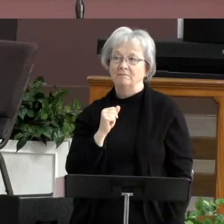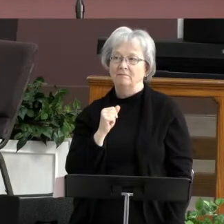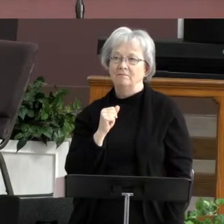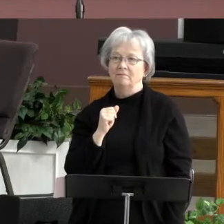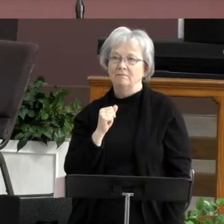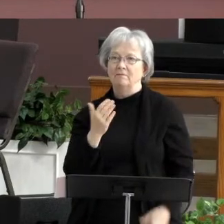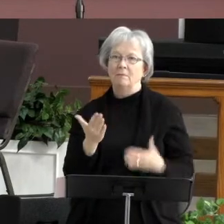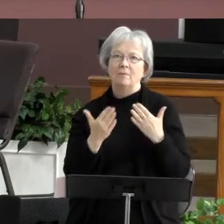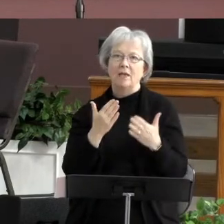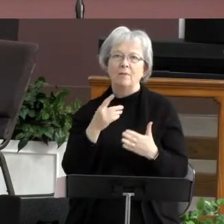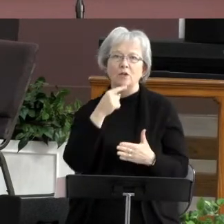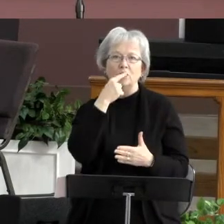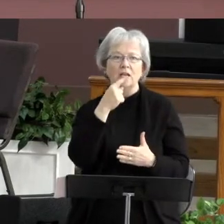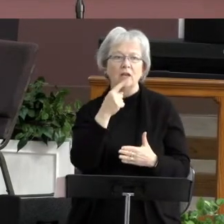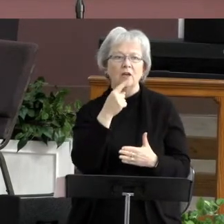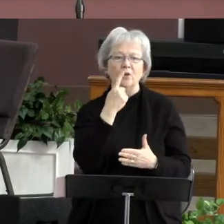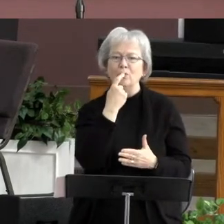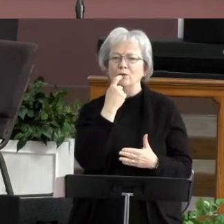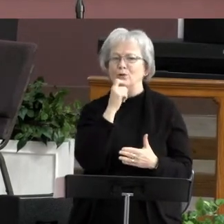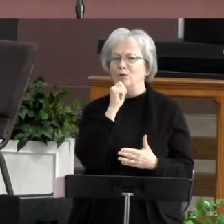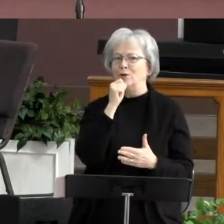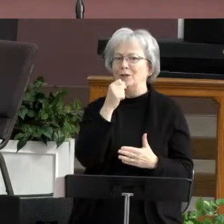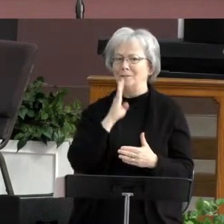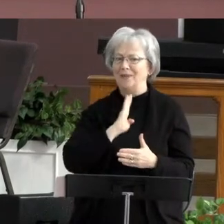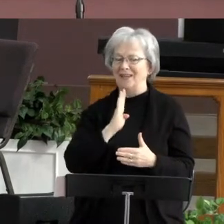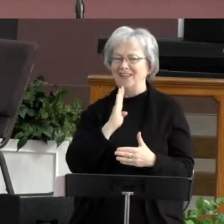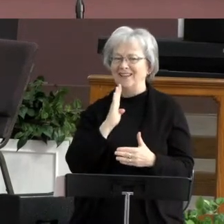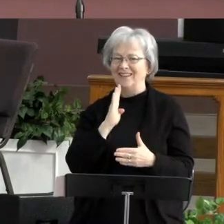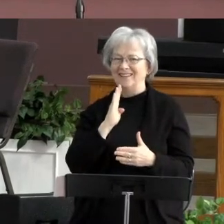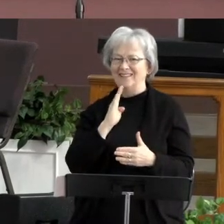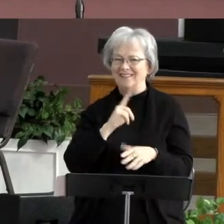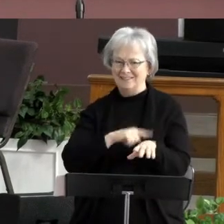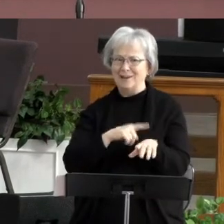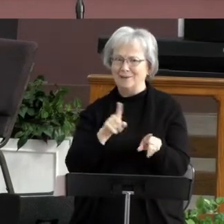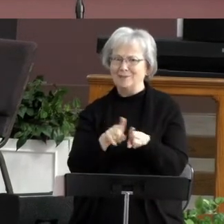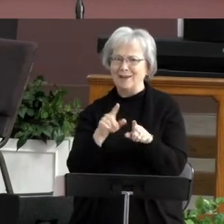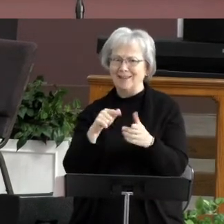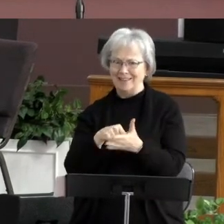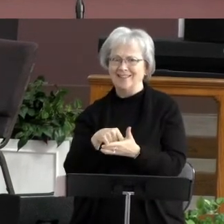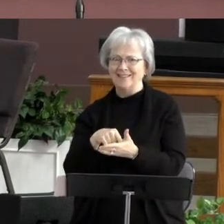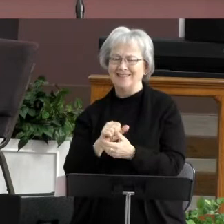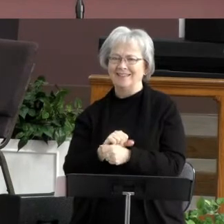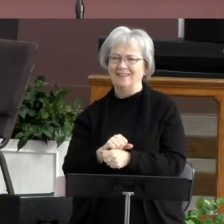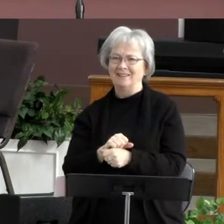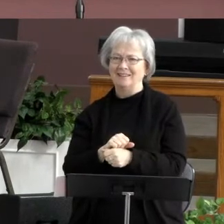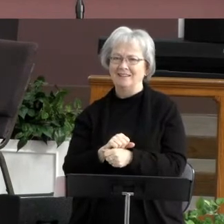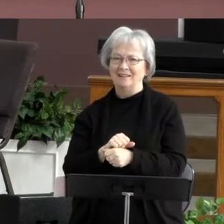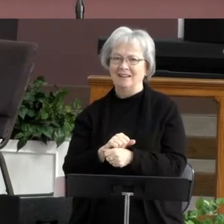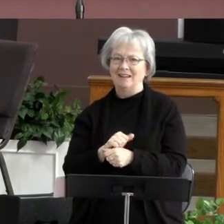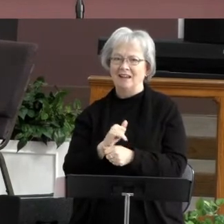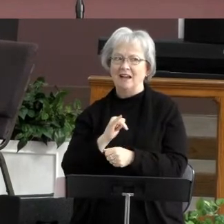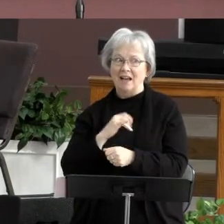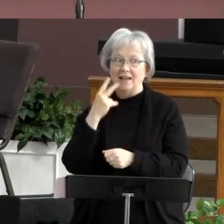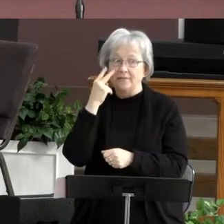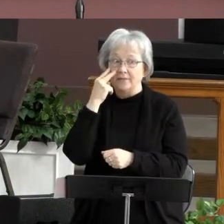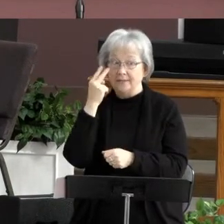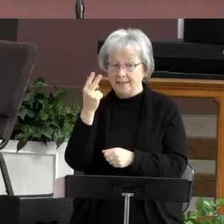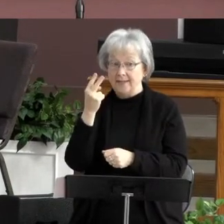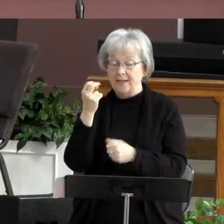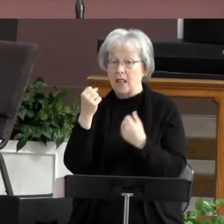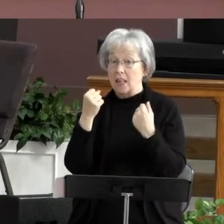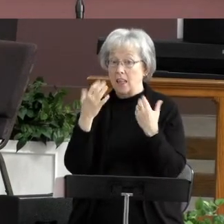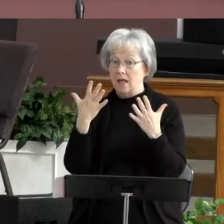You might say, who wouldn't be in times like these? And you're right. I have witnessed a lot of